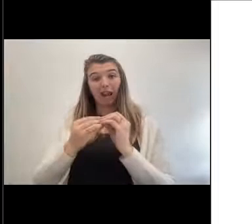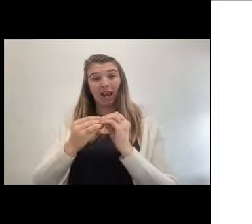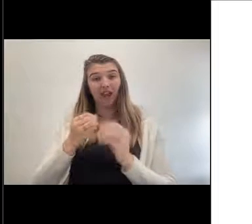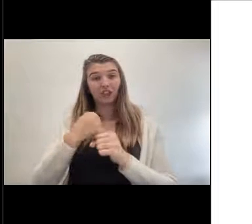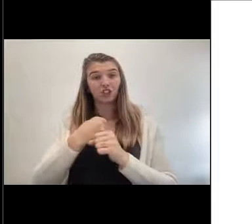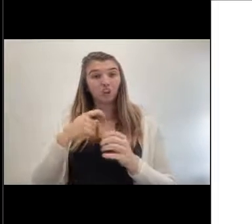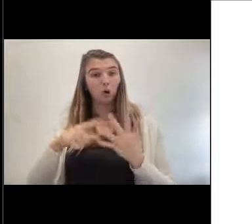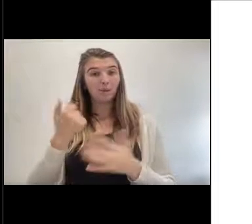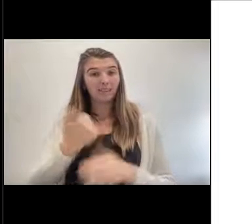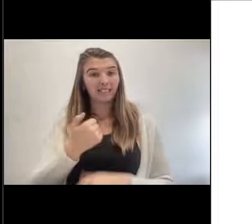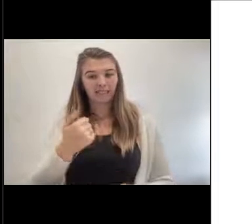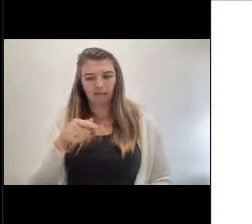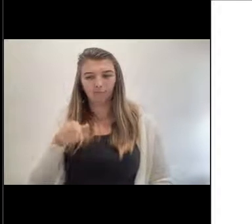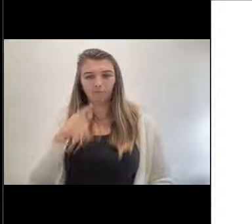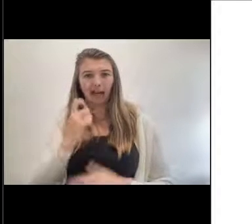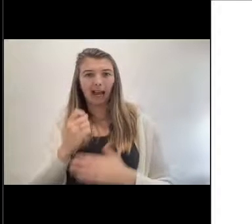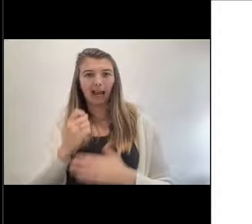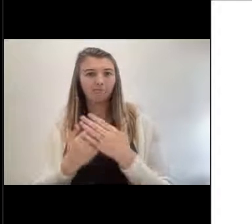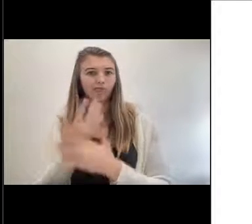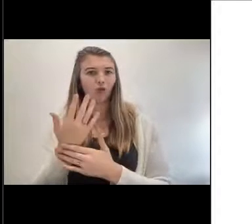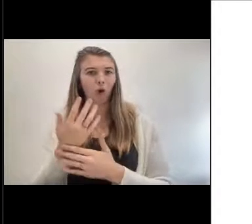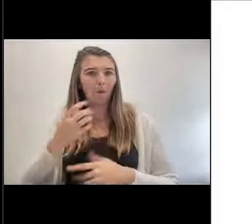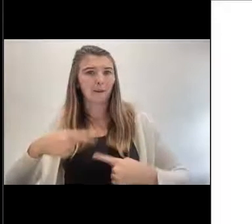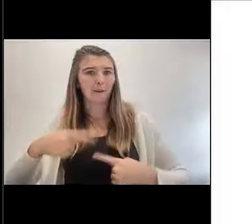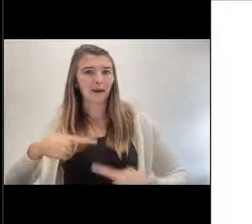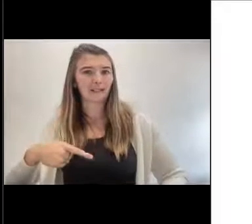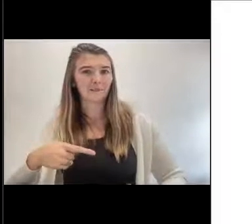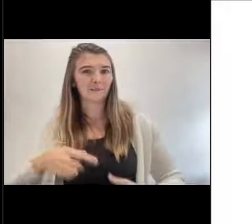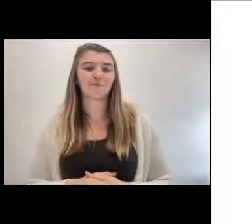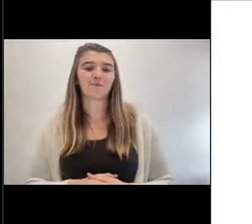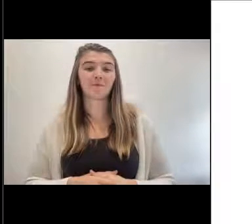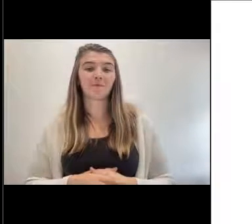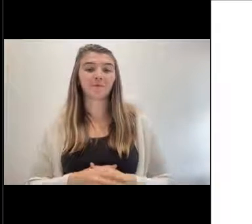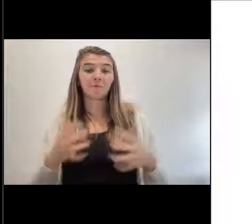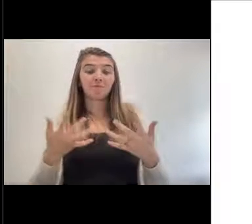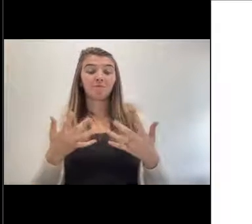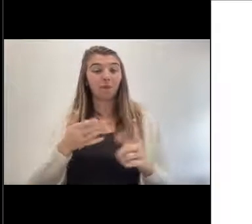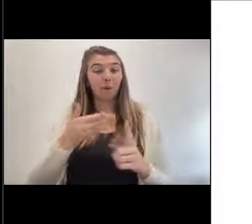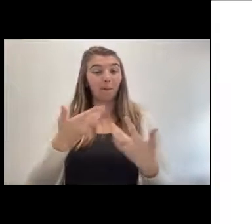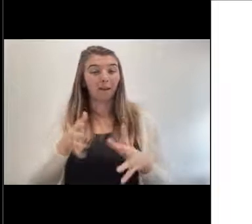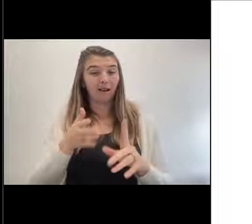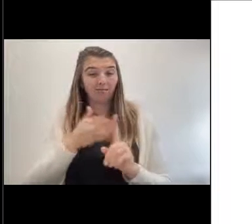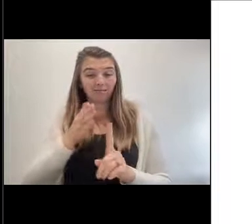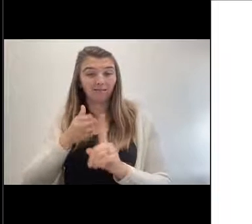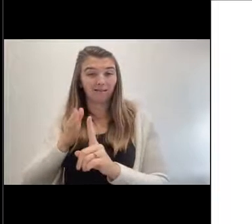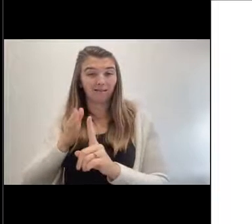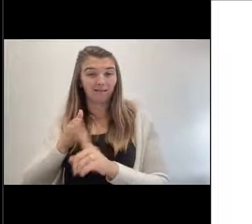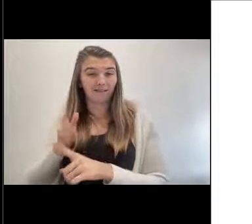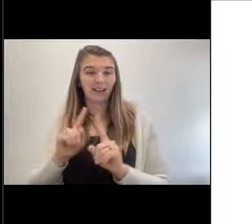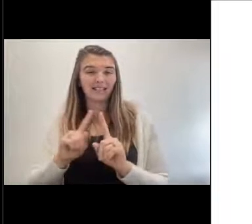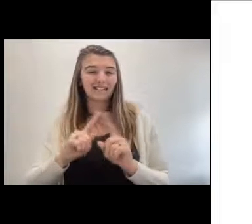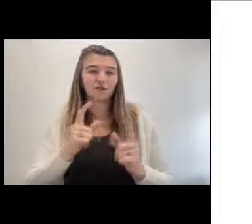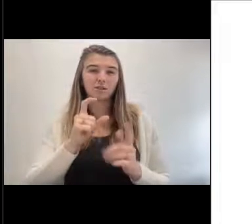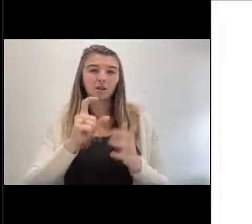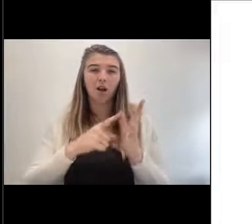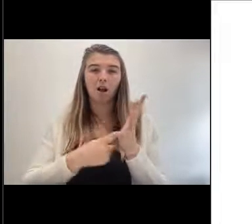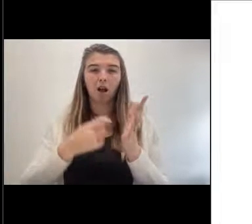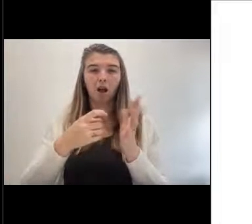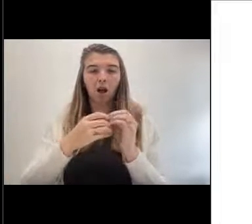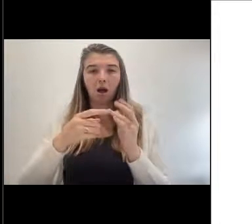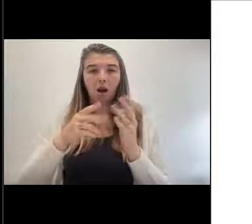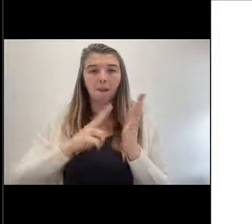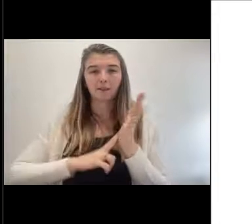blueprint that allows GO16 to do this. And we have identified then, we looked at different carbon substrates, such as gluconate,